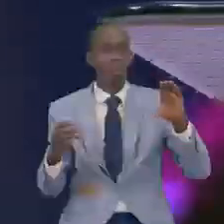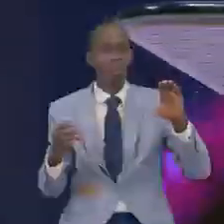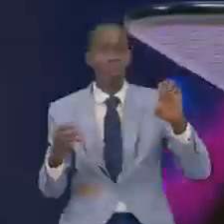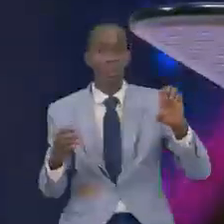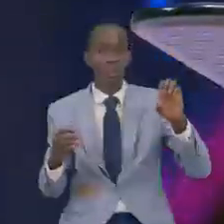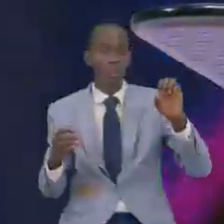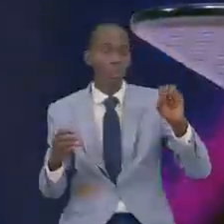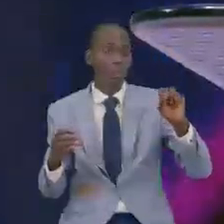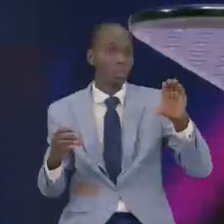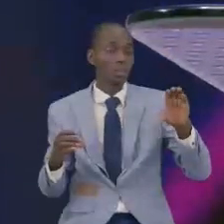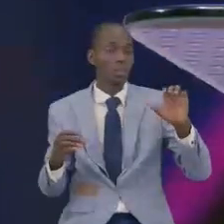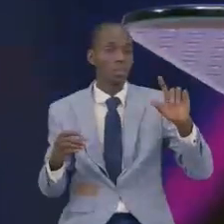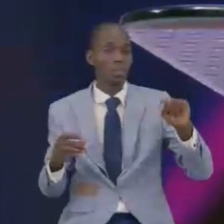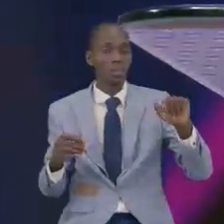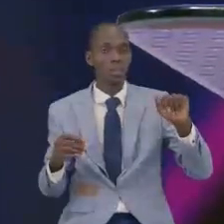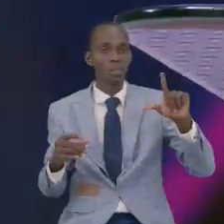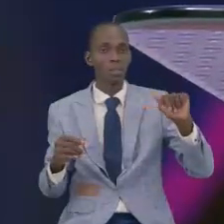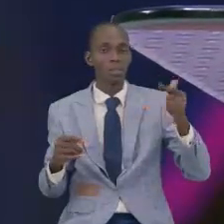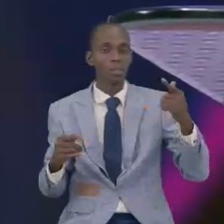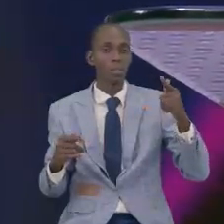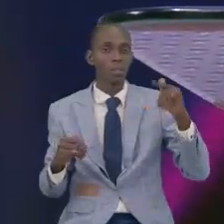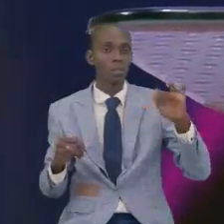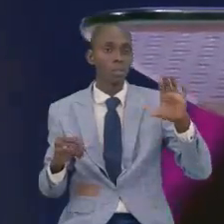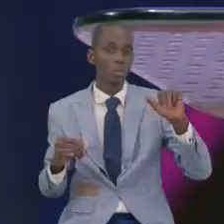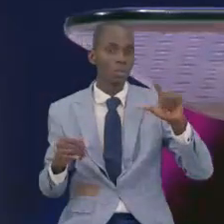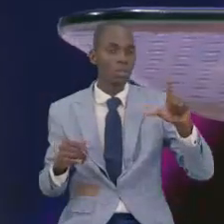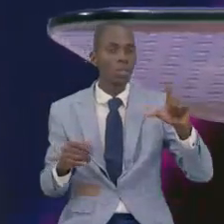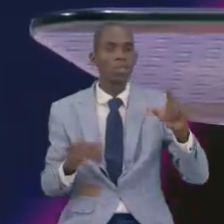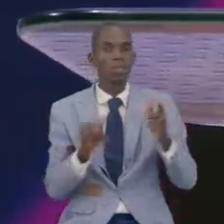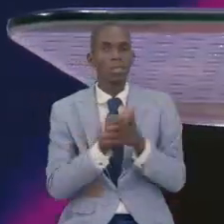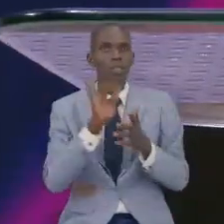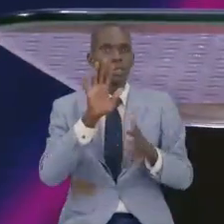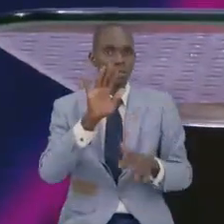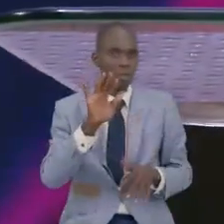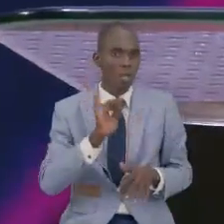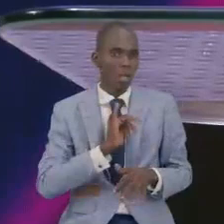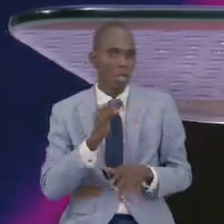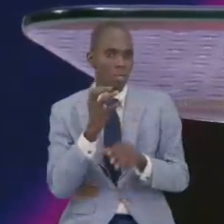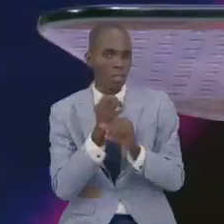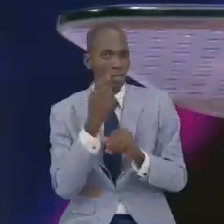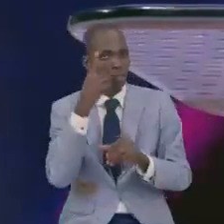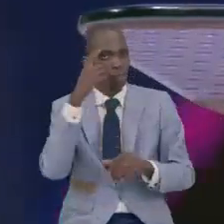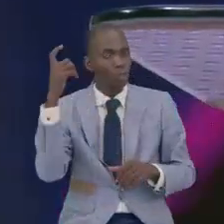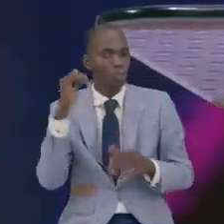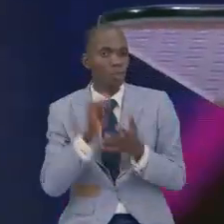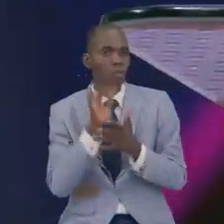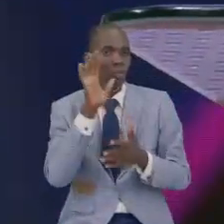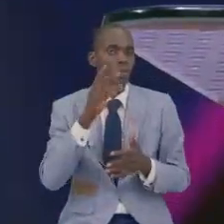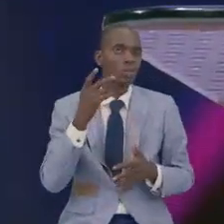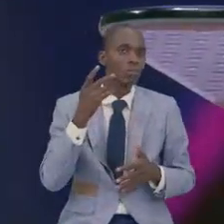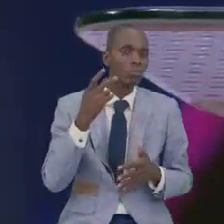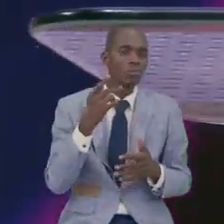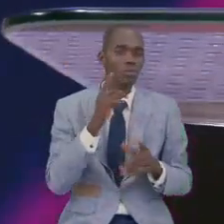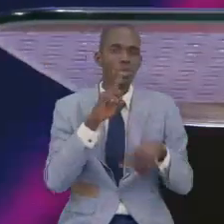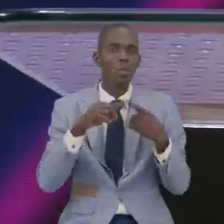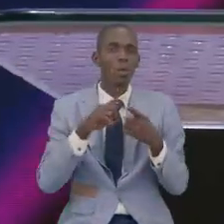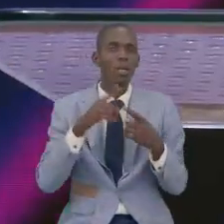somebody, I see you, you will have this. No, not that one. Those are kind of mundane things,